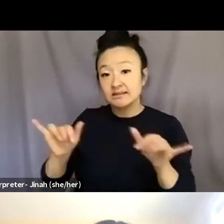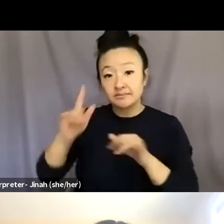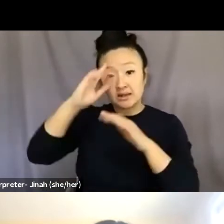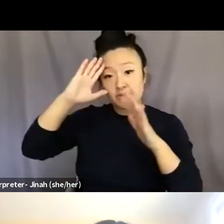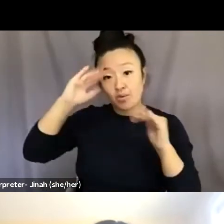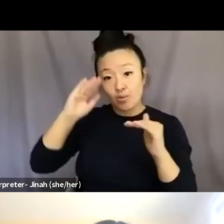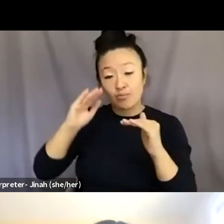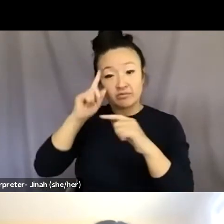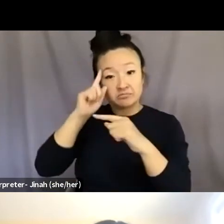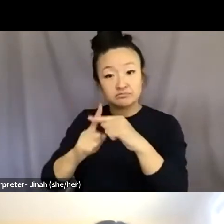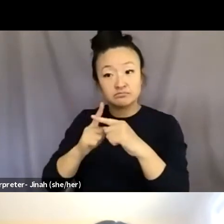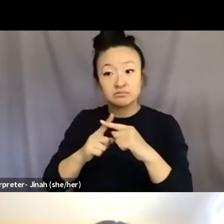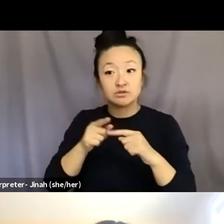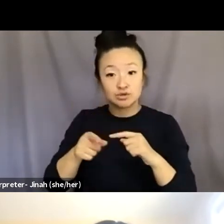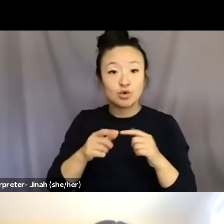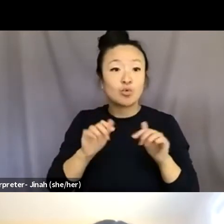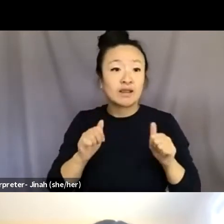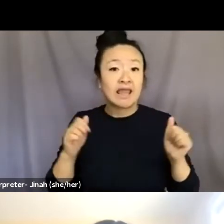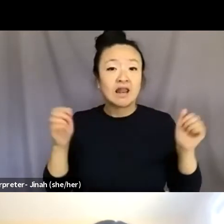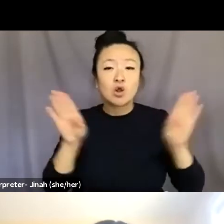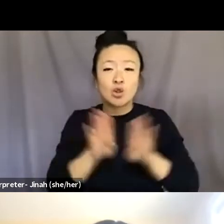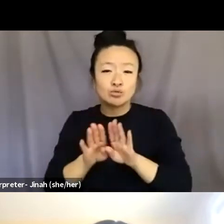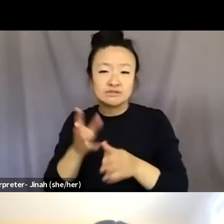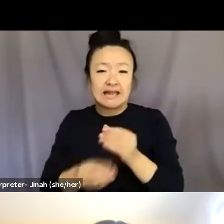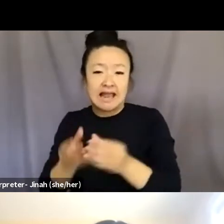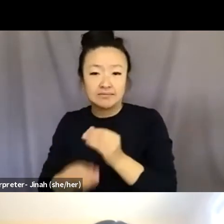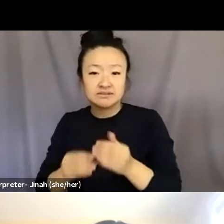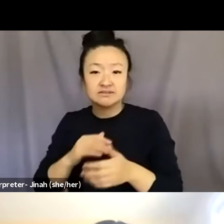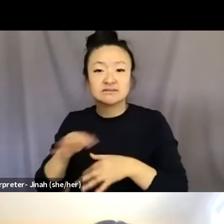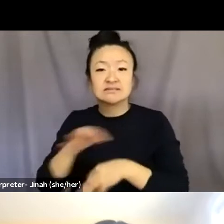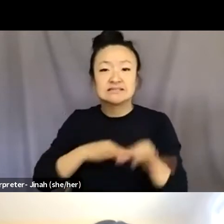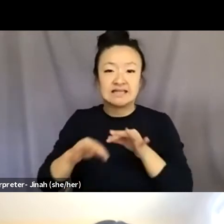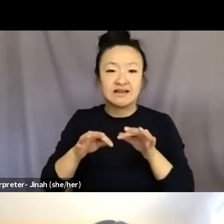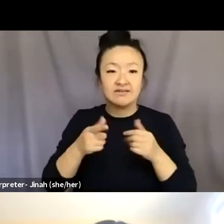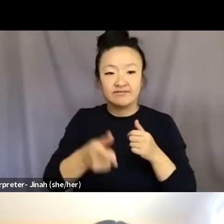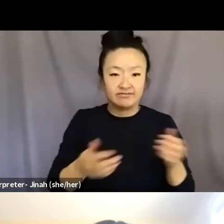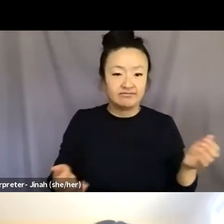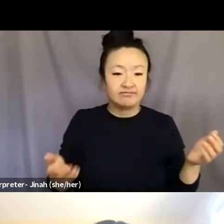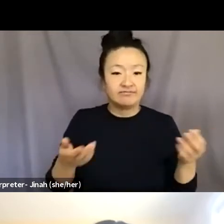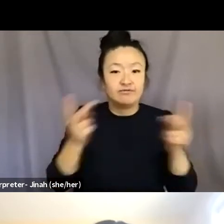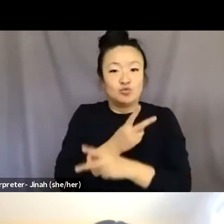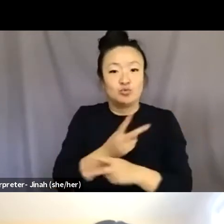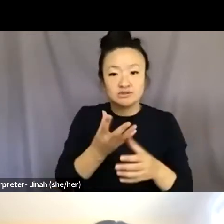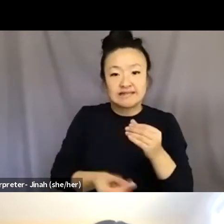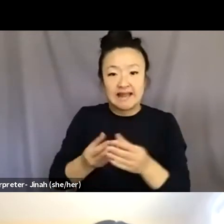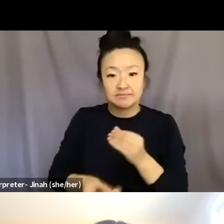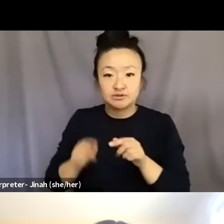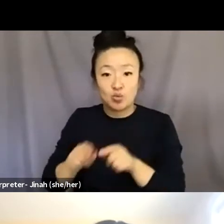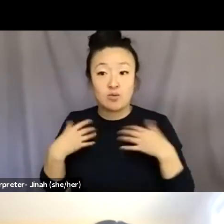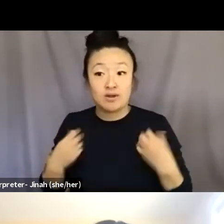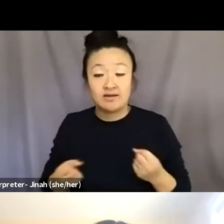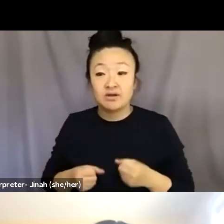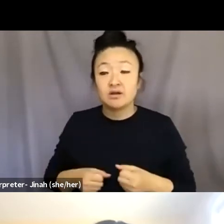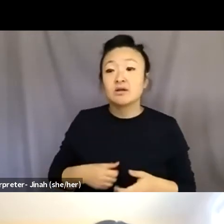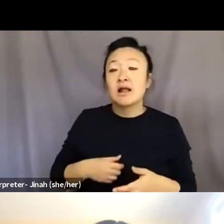recovery, hopefully to close some of the gaps rather than widen the gaps as we recover. The next thing for me is really our budget over the